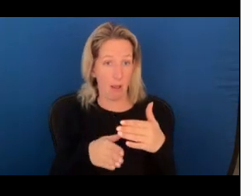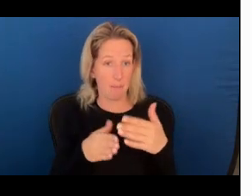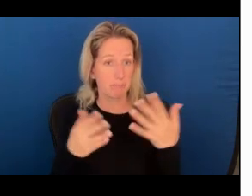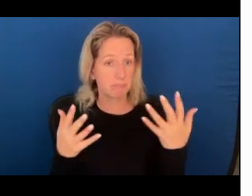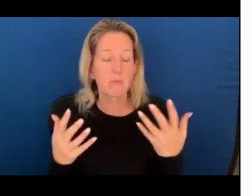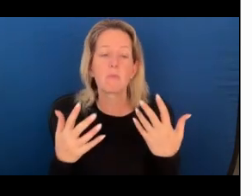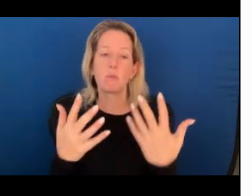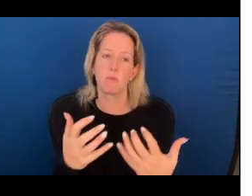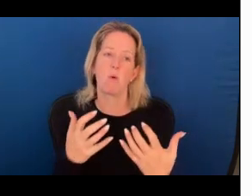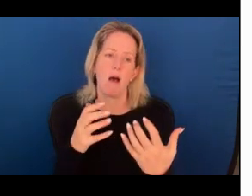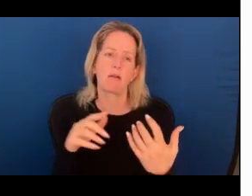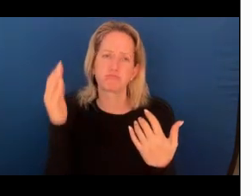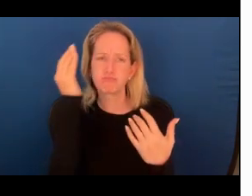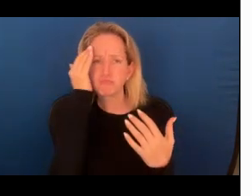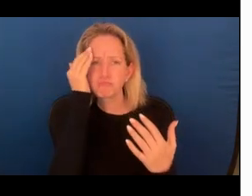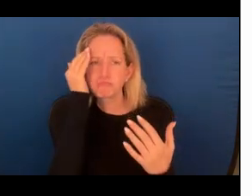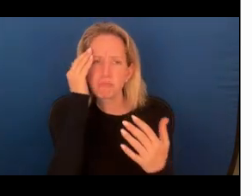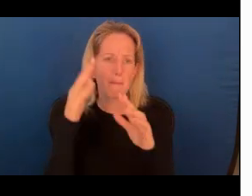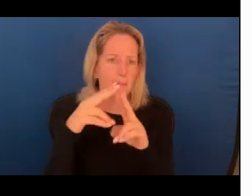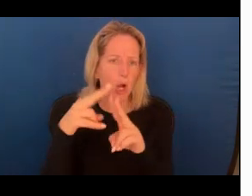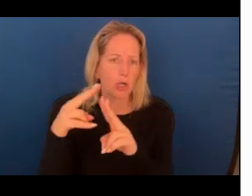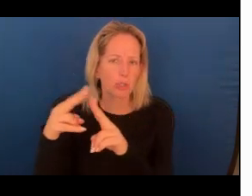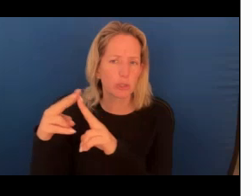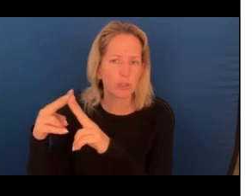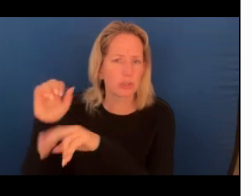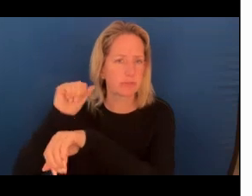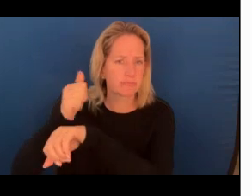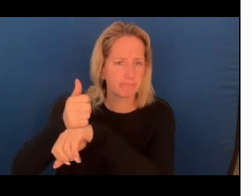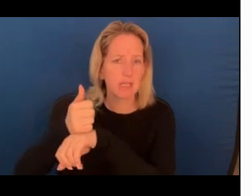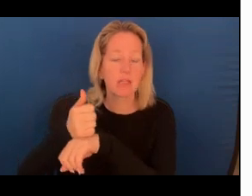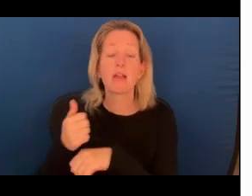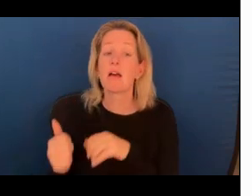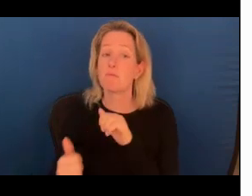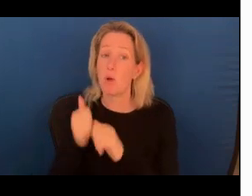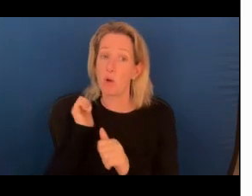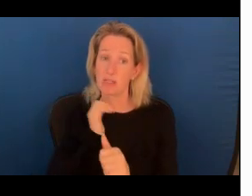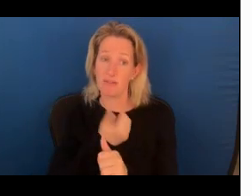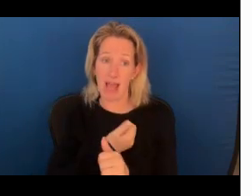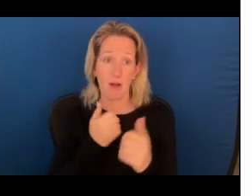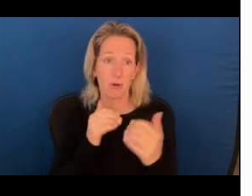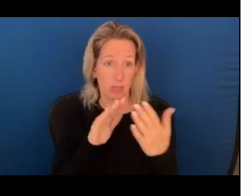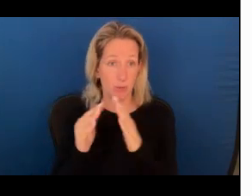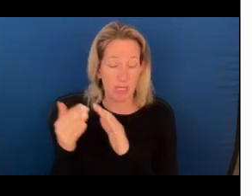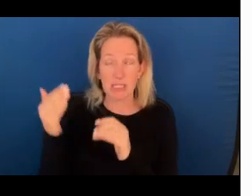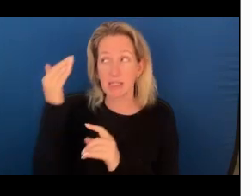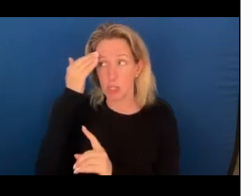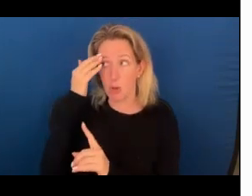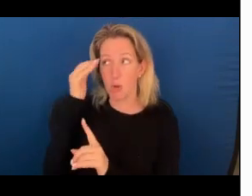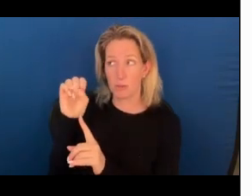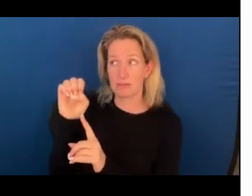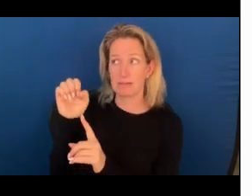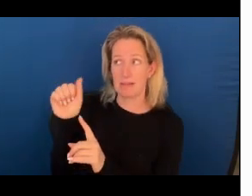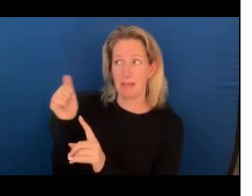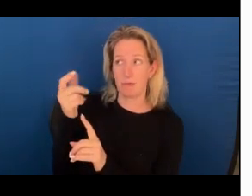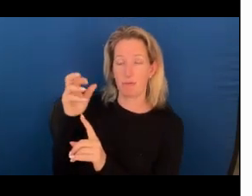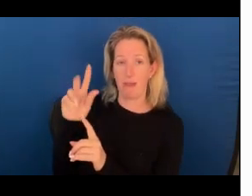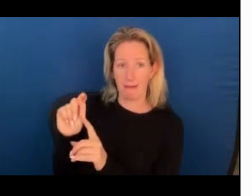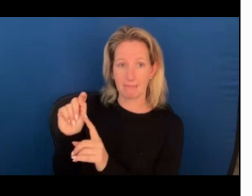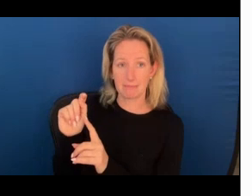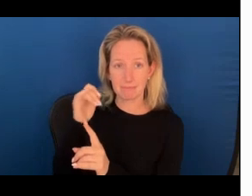have knowledgeable partners, but that they also, most of our communities know Sea Grant when it comes to